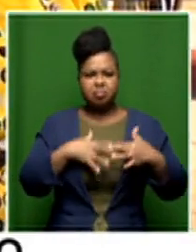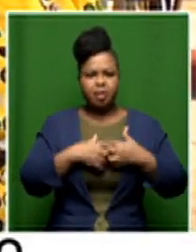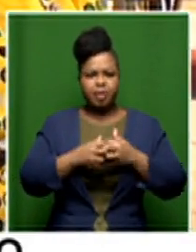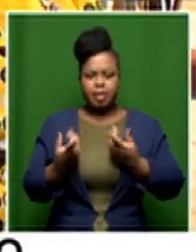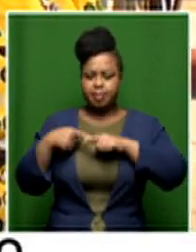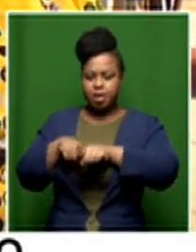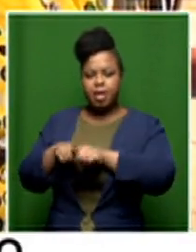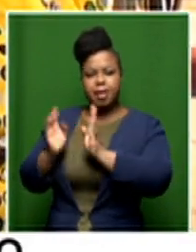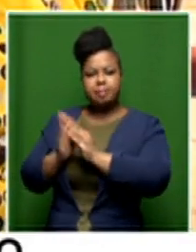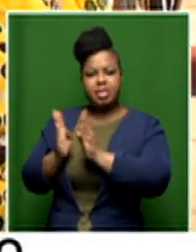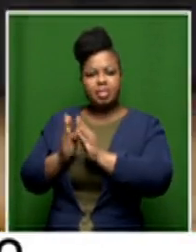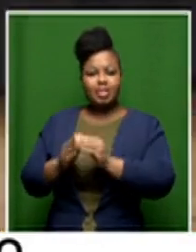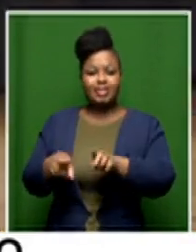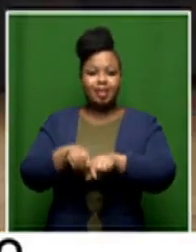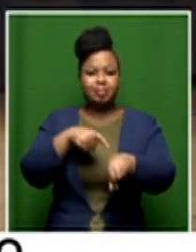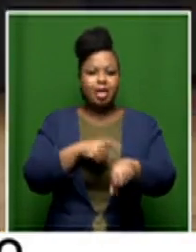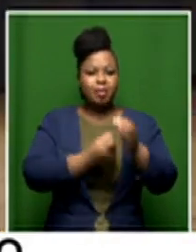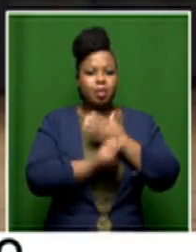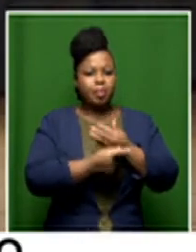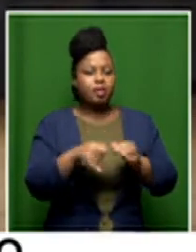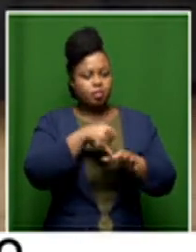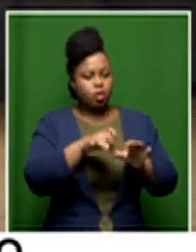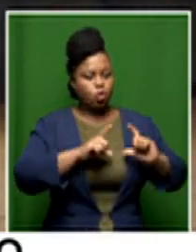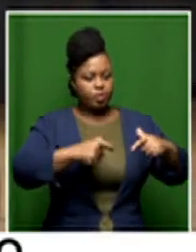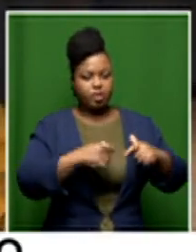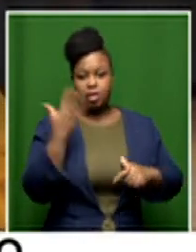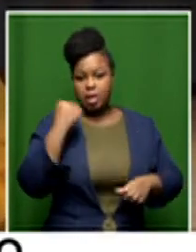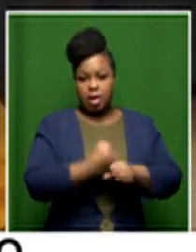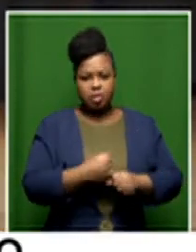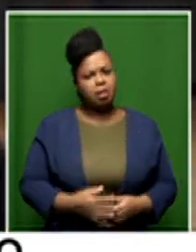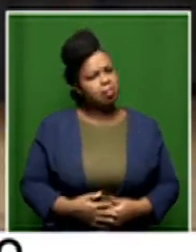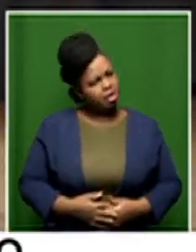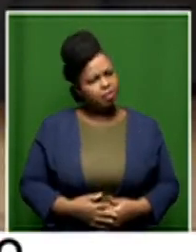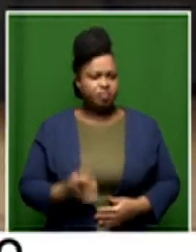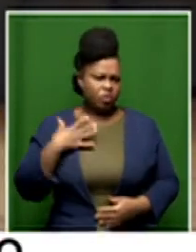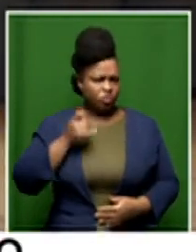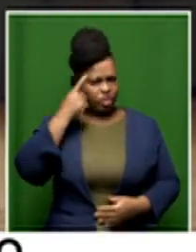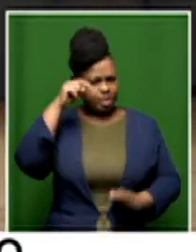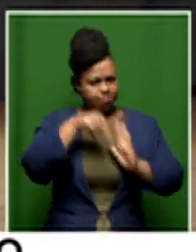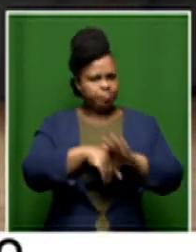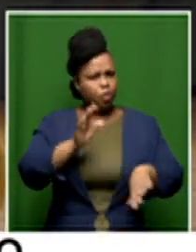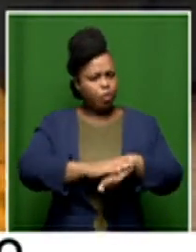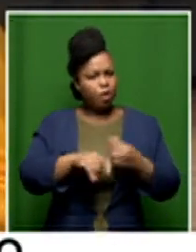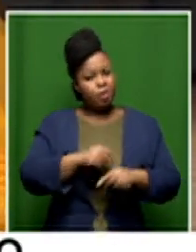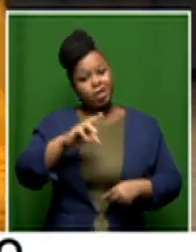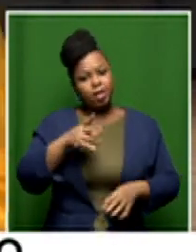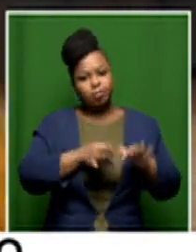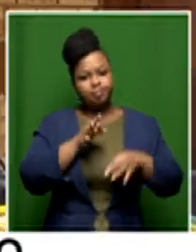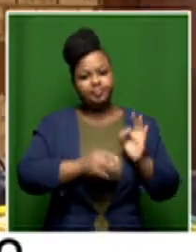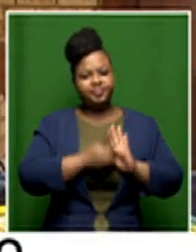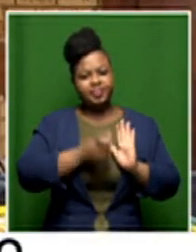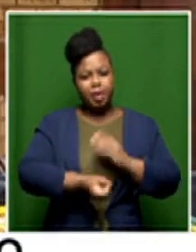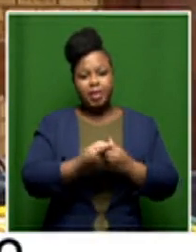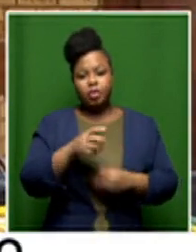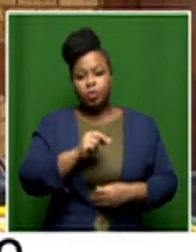parallel meeting to that of the Interim Provincial Committee last year. Let's make a little bit sense of this and other political developments in